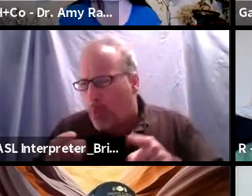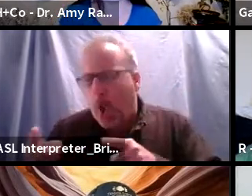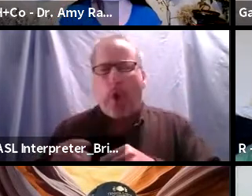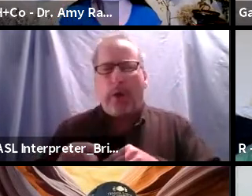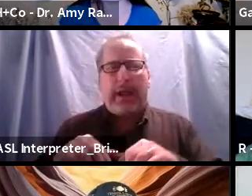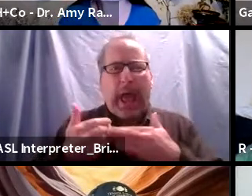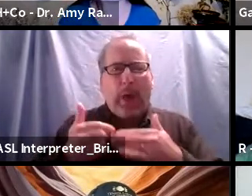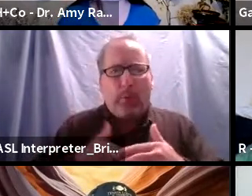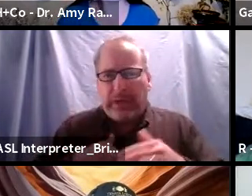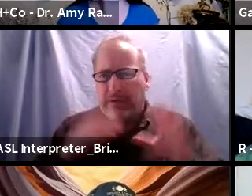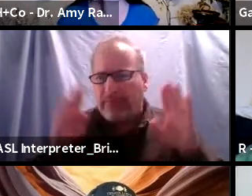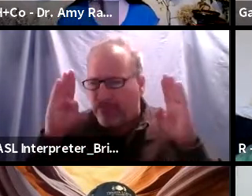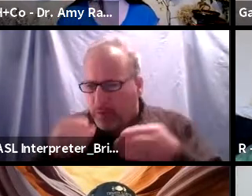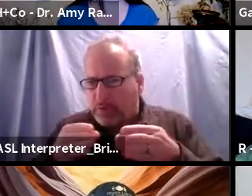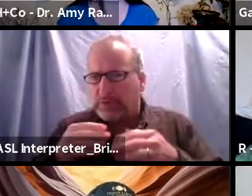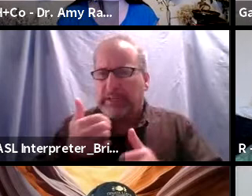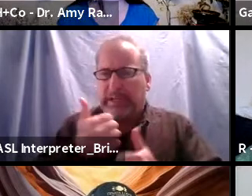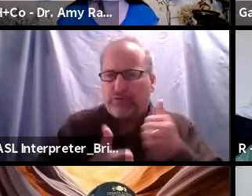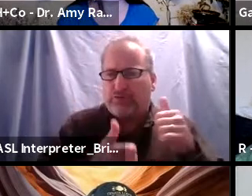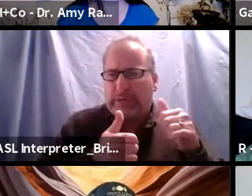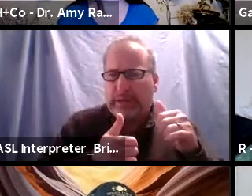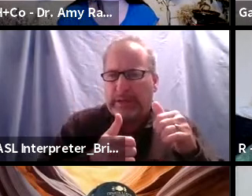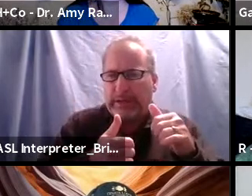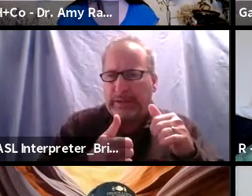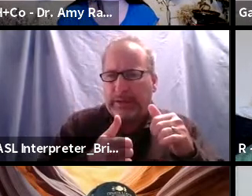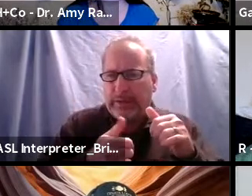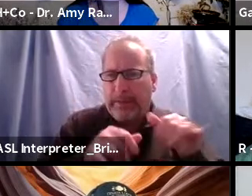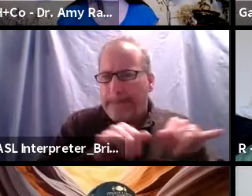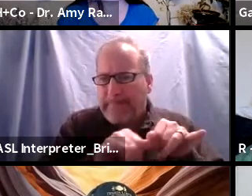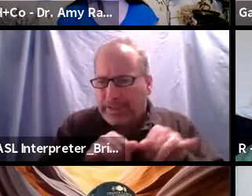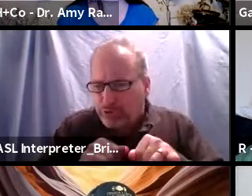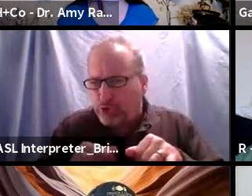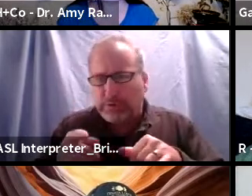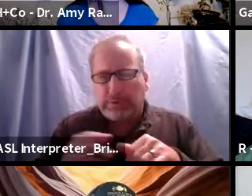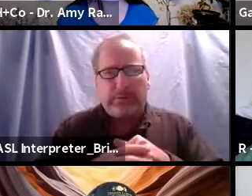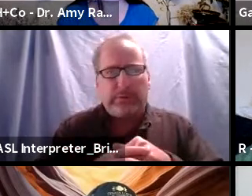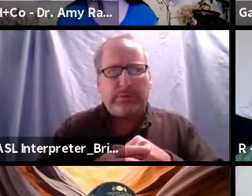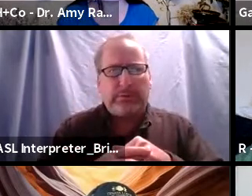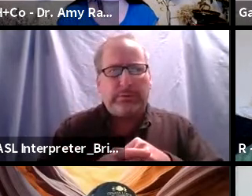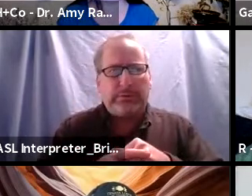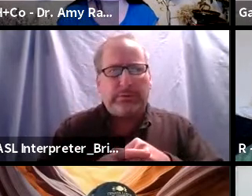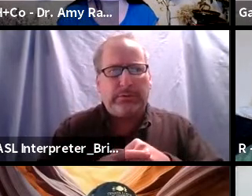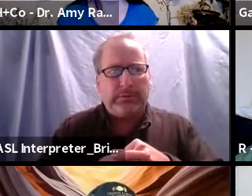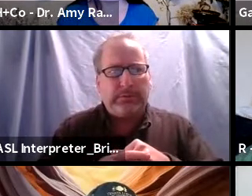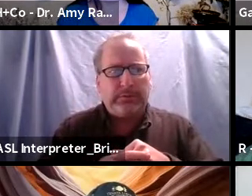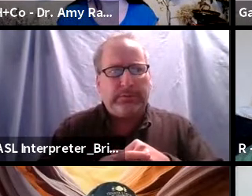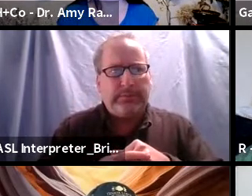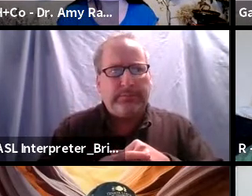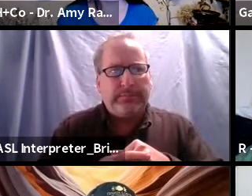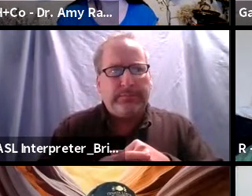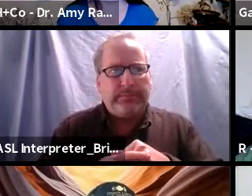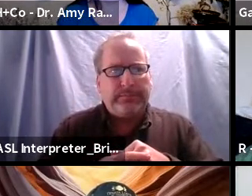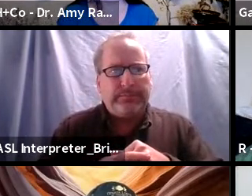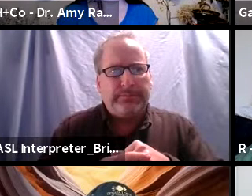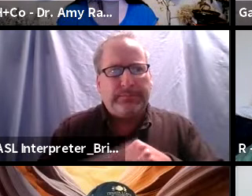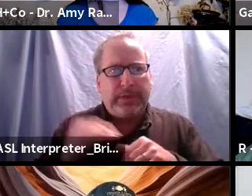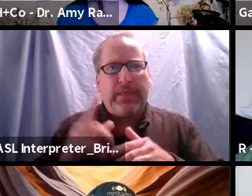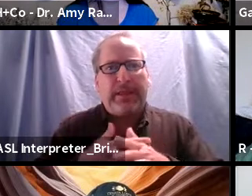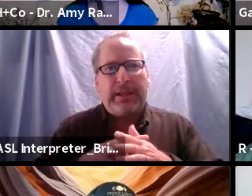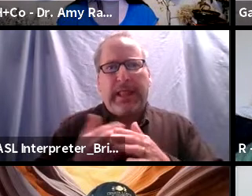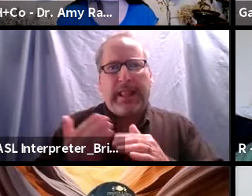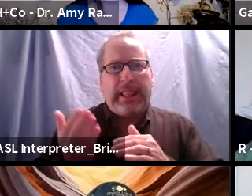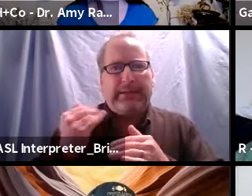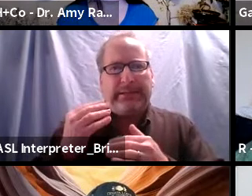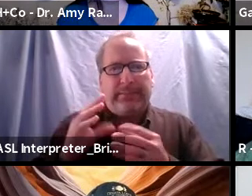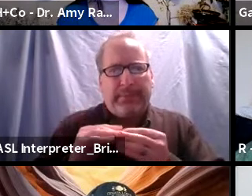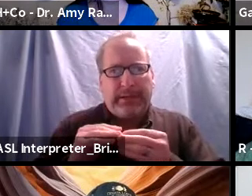subcommittees, how we're addressing these measures over time, and kind of from like a bird's eye view. And then the last meeting,